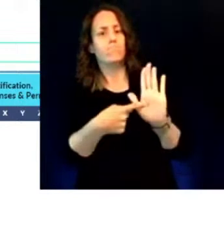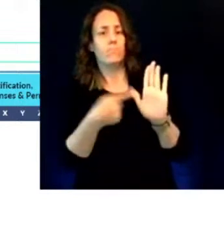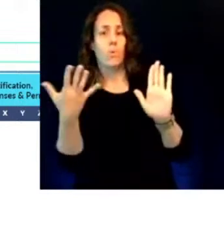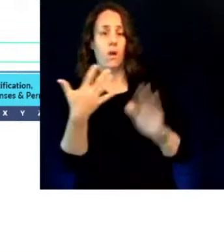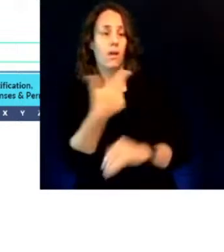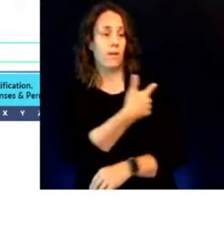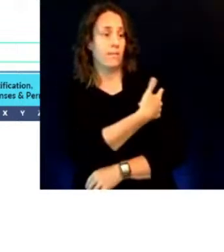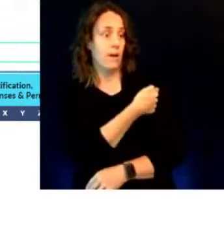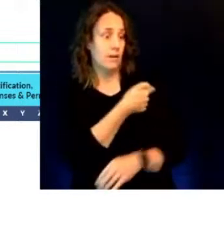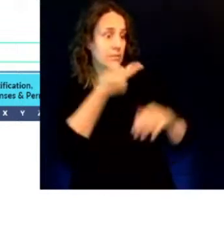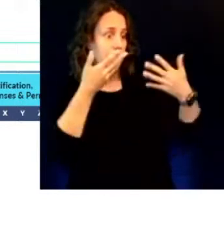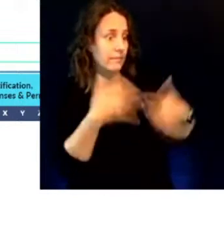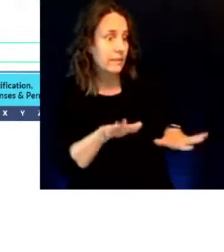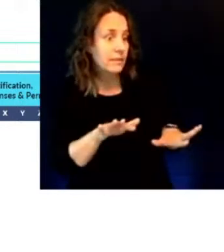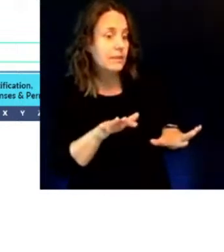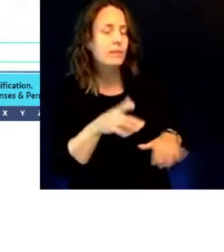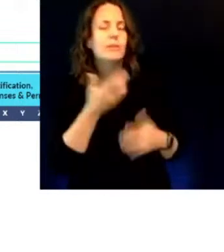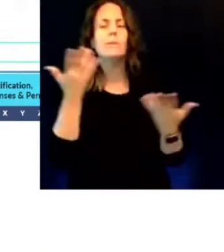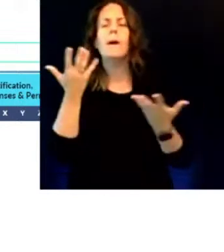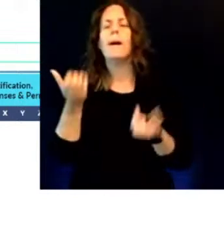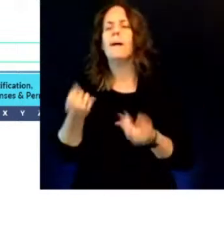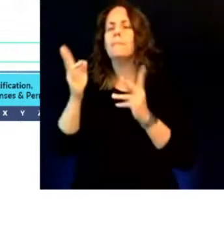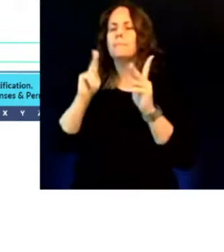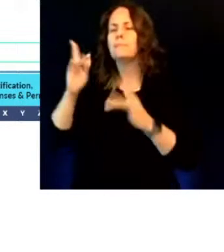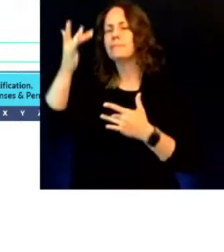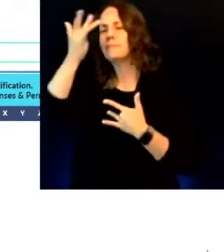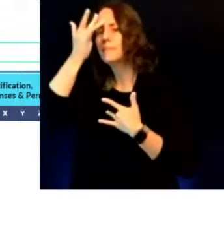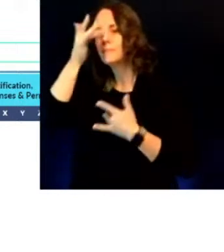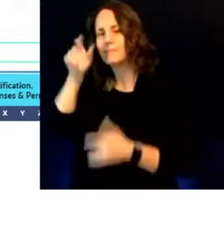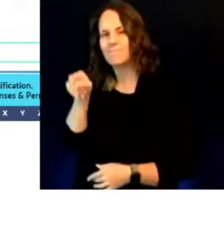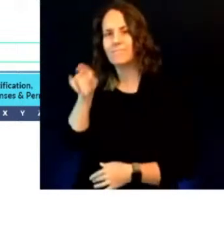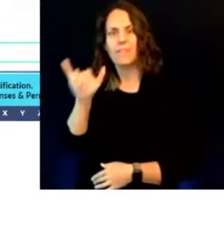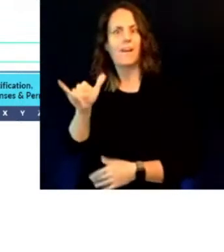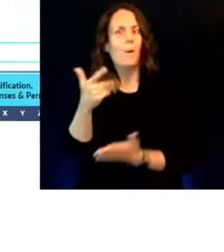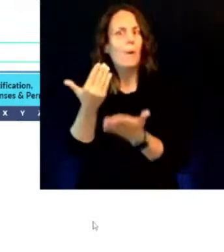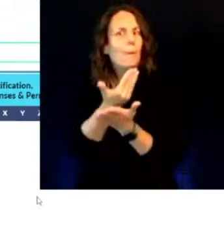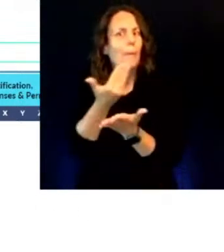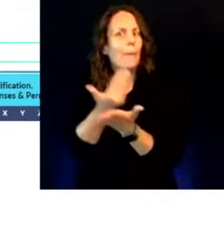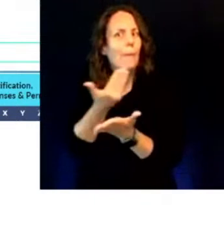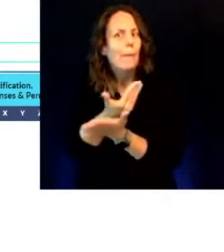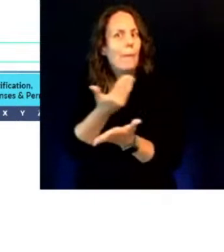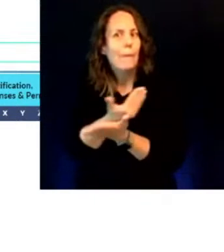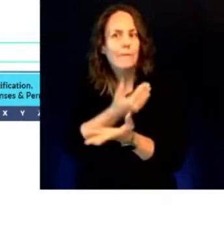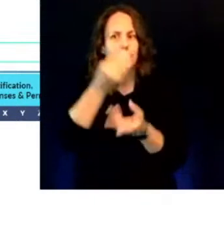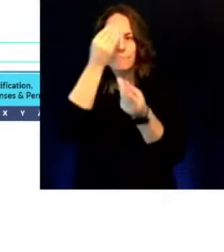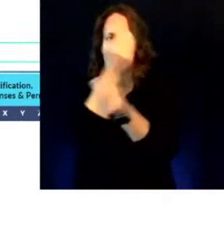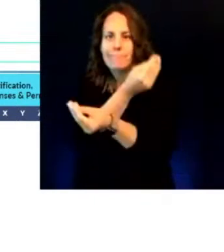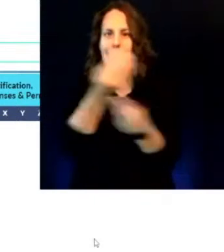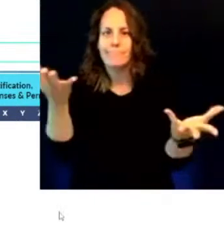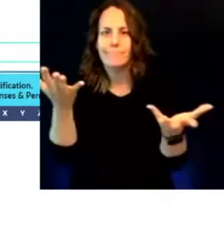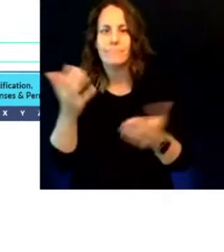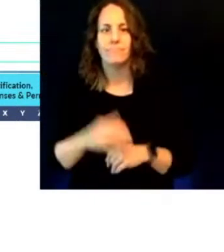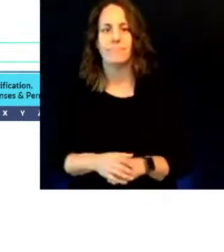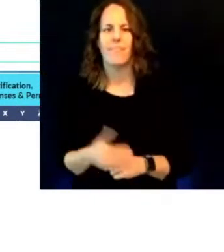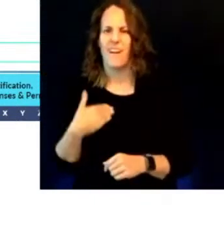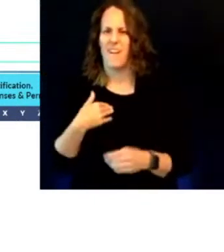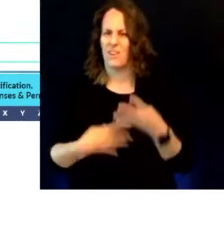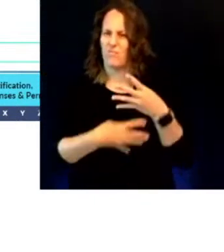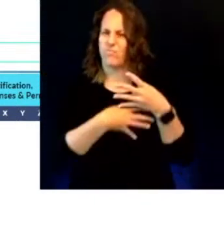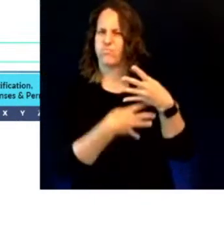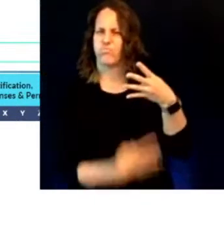data pages. So if you're on any of our data pages on the DHS website, you will see that you now have an Illness